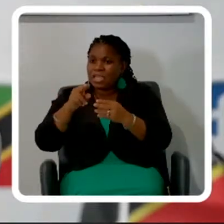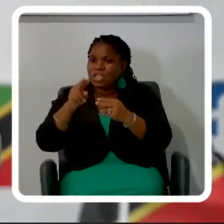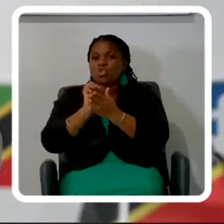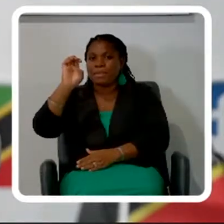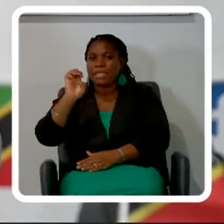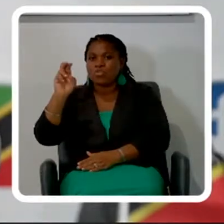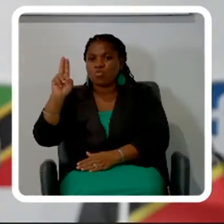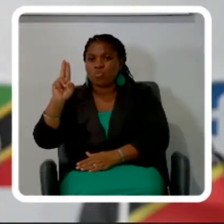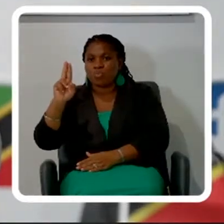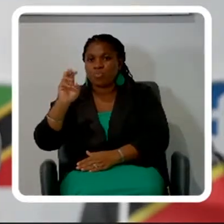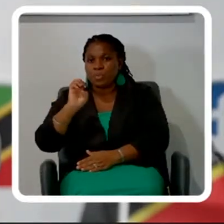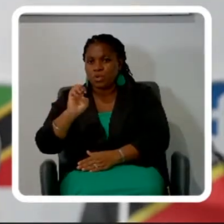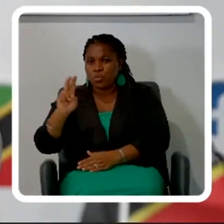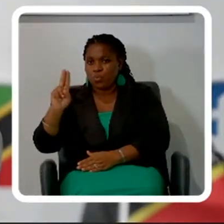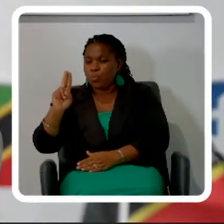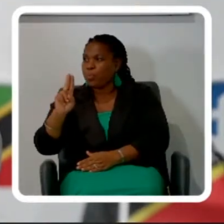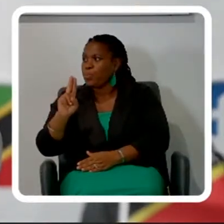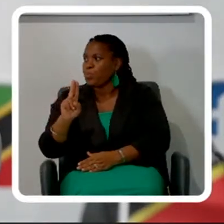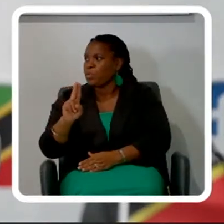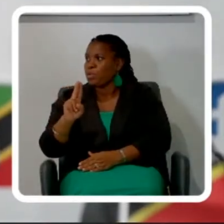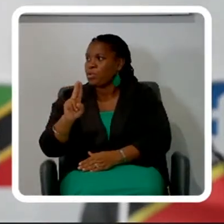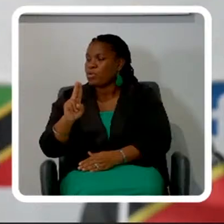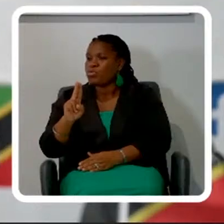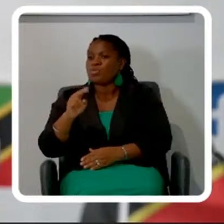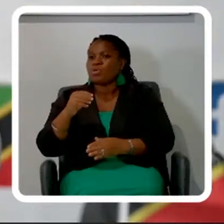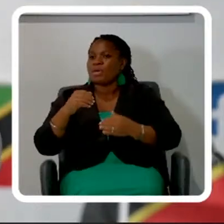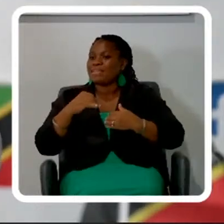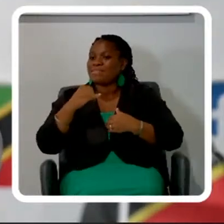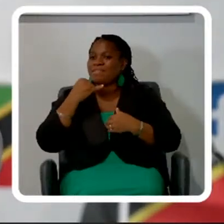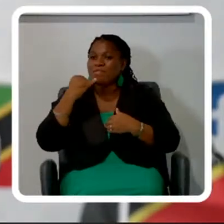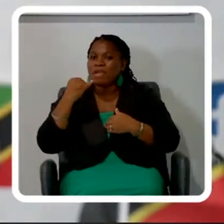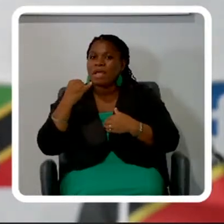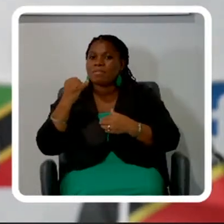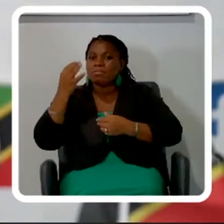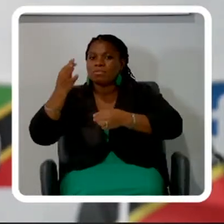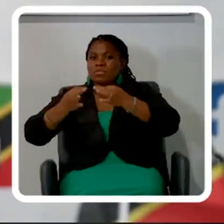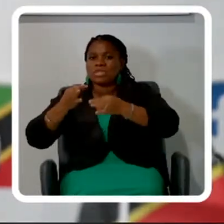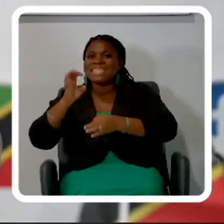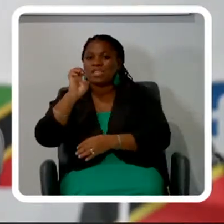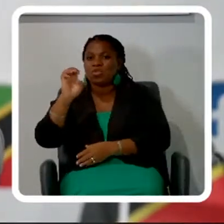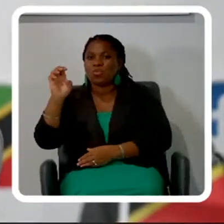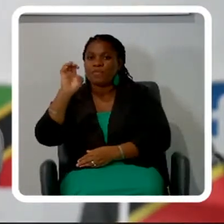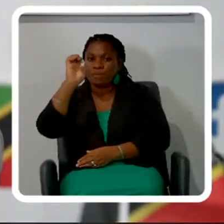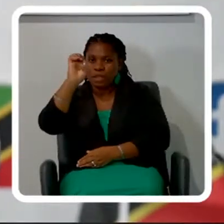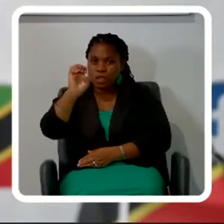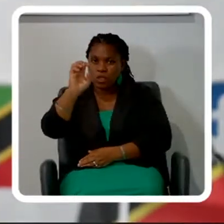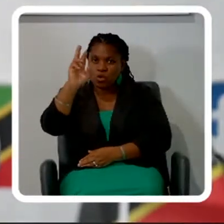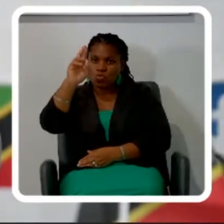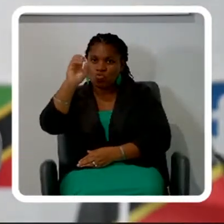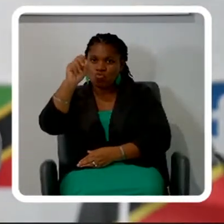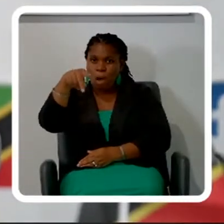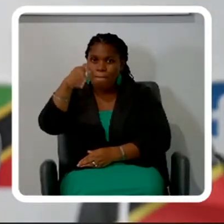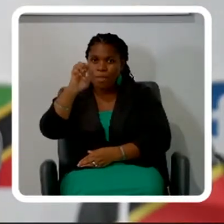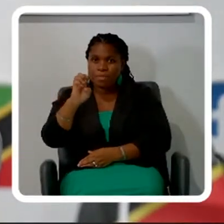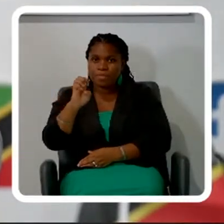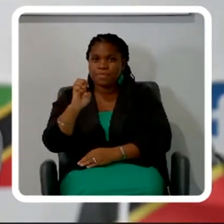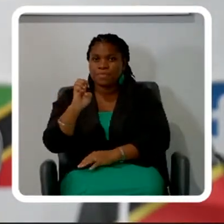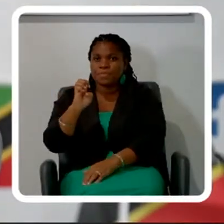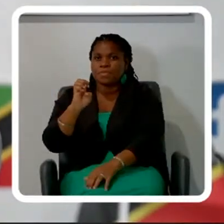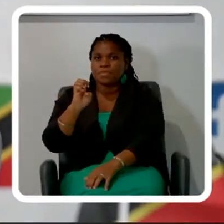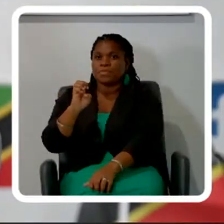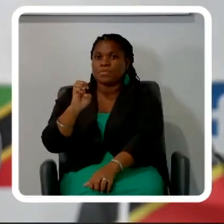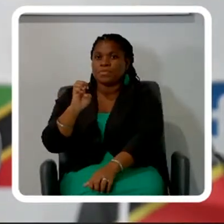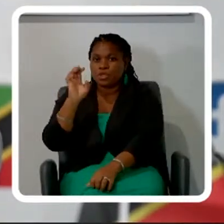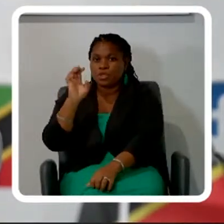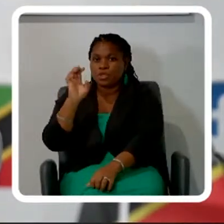and protect our program. That is what we are doing, and that is what the region is doing. As you know, I've said over and over again that this is the most